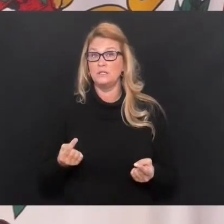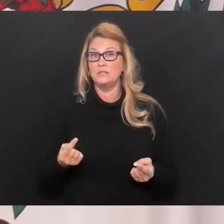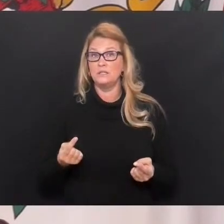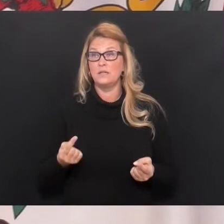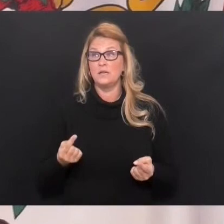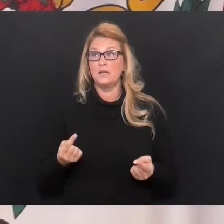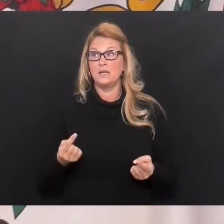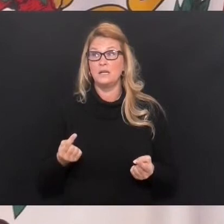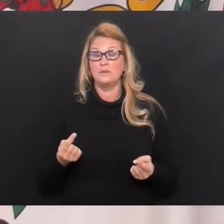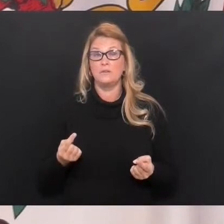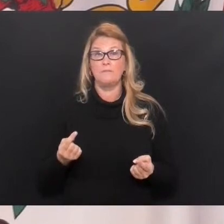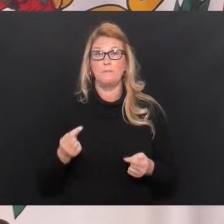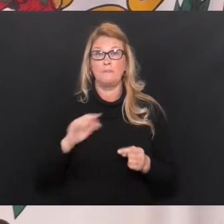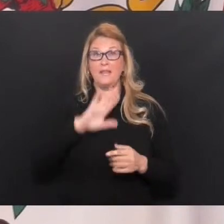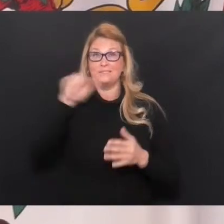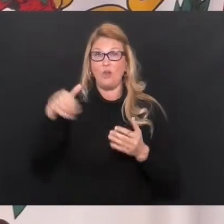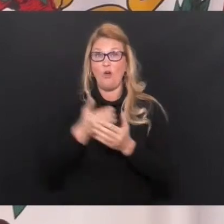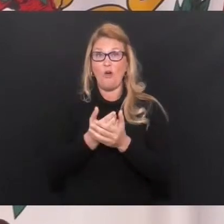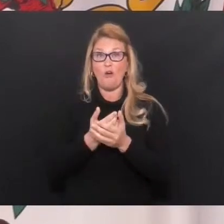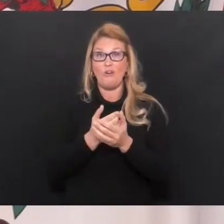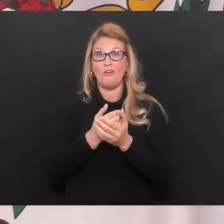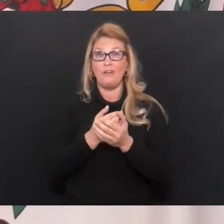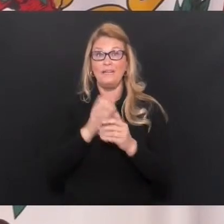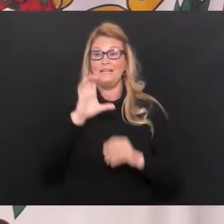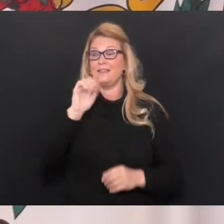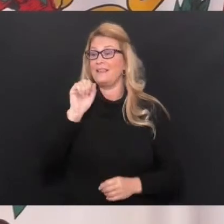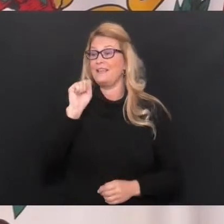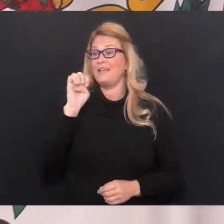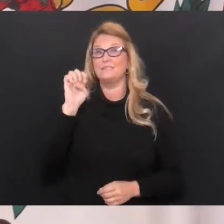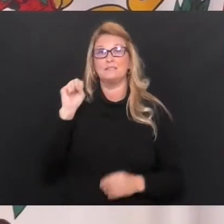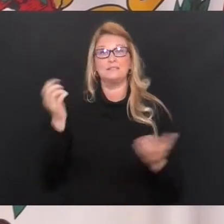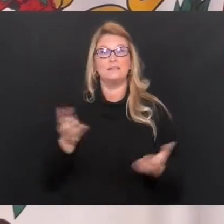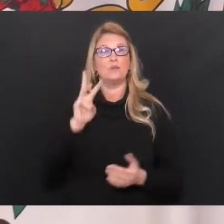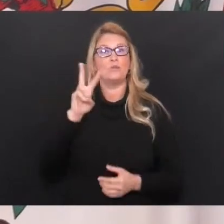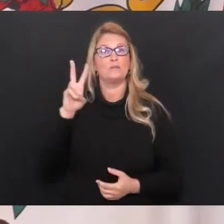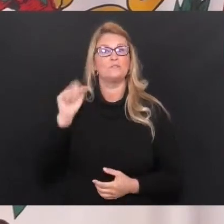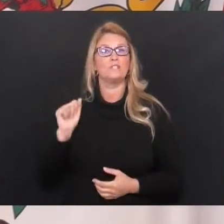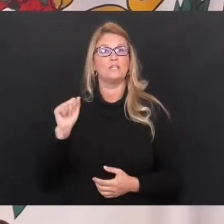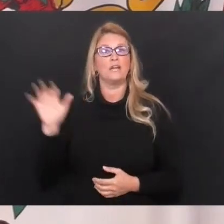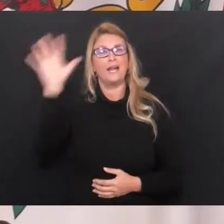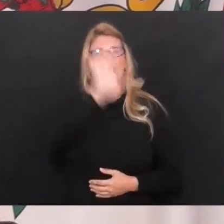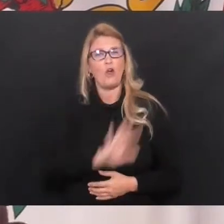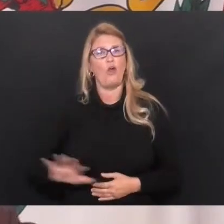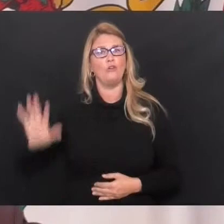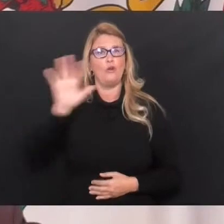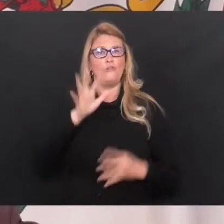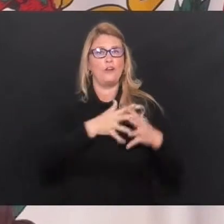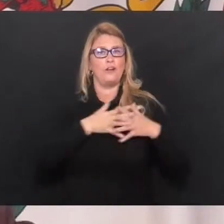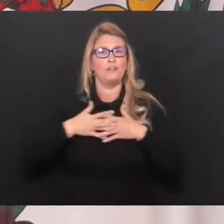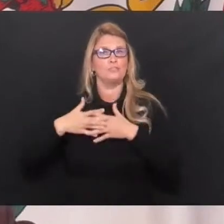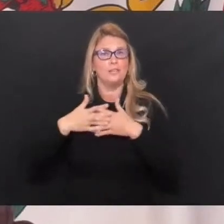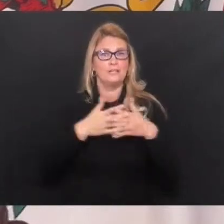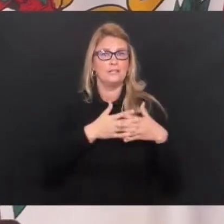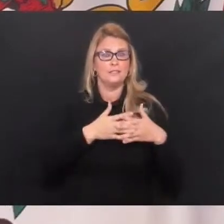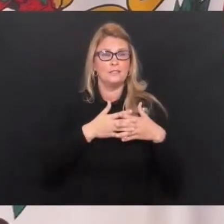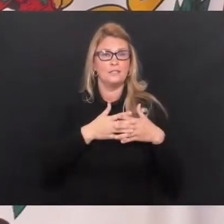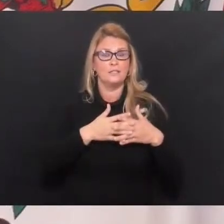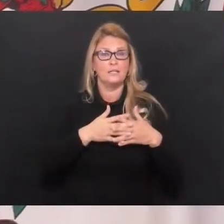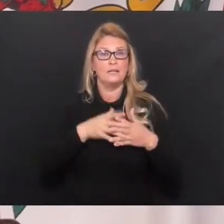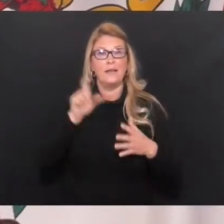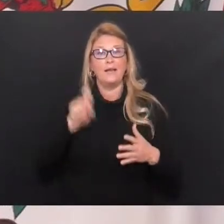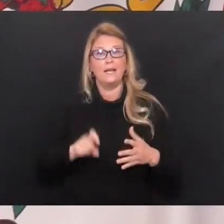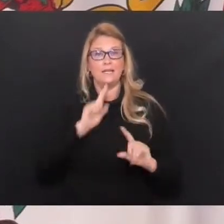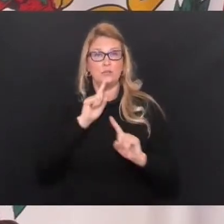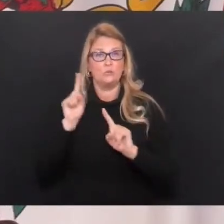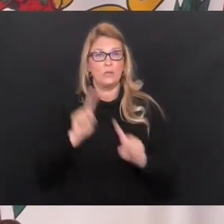cases in West Virginia, you know, and throughout our country, I need to report this to